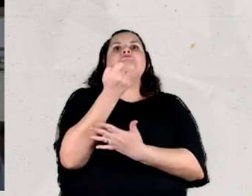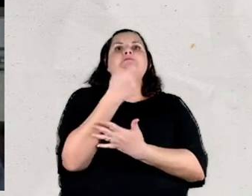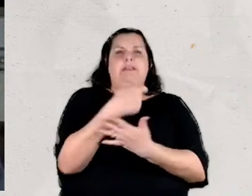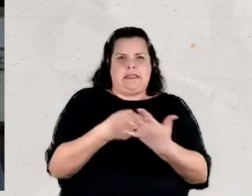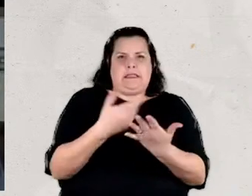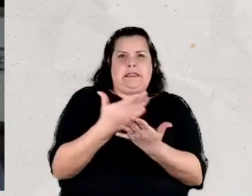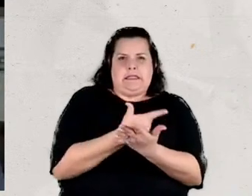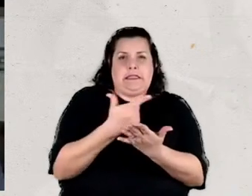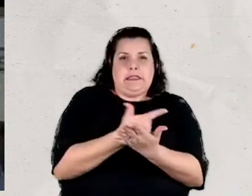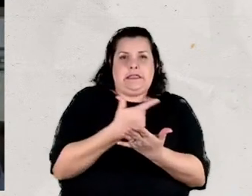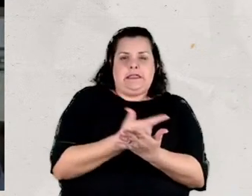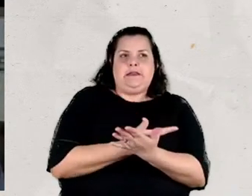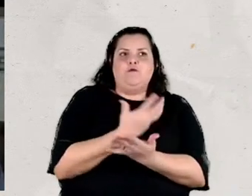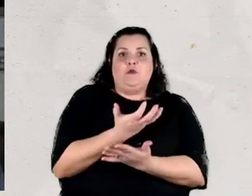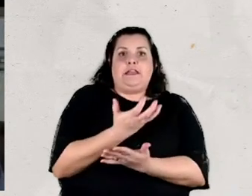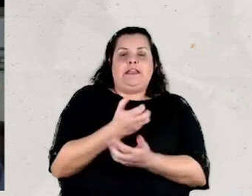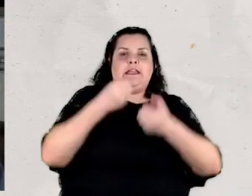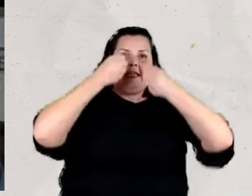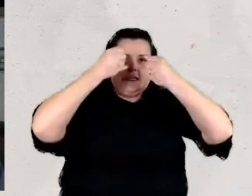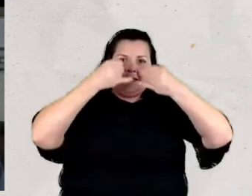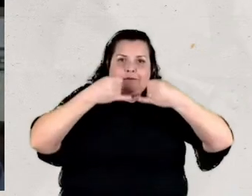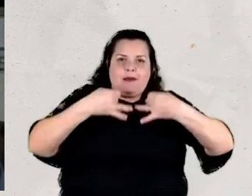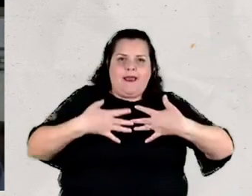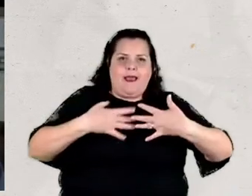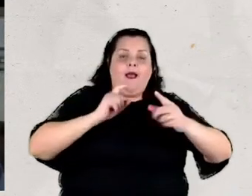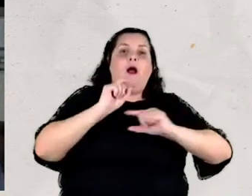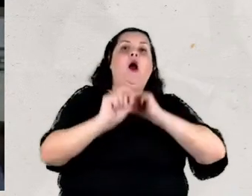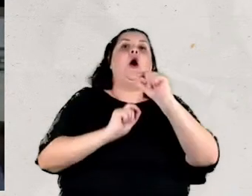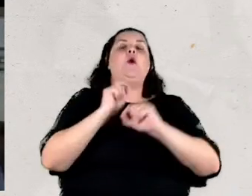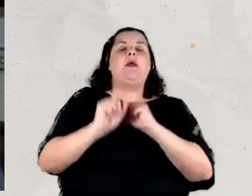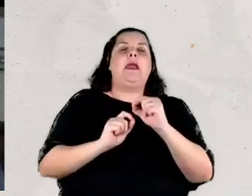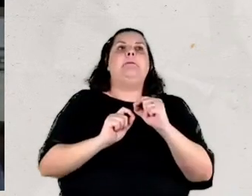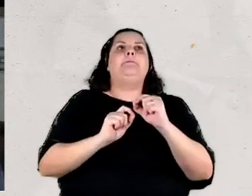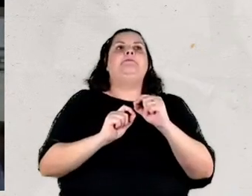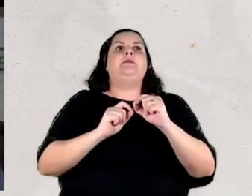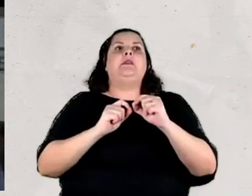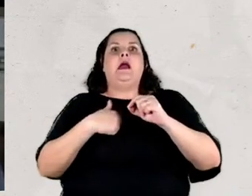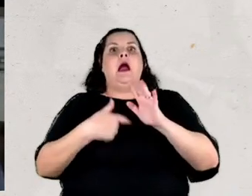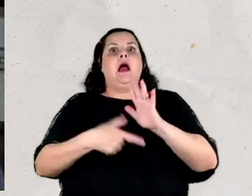is who are the Jews? And